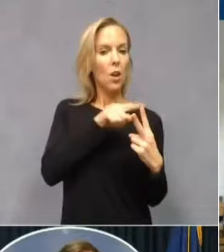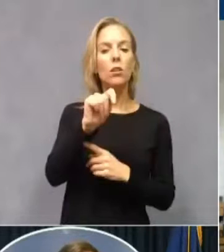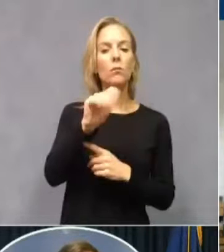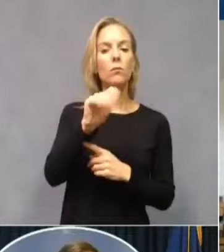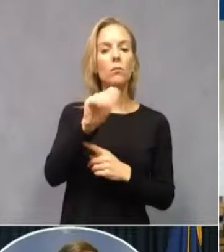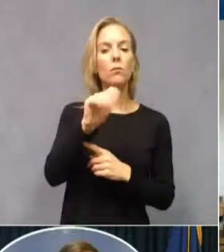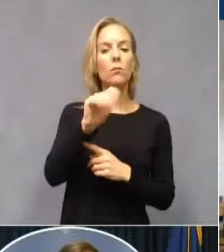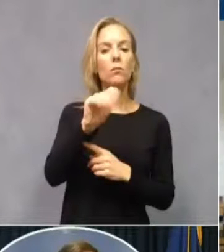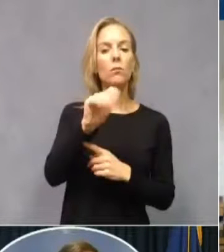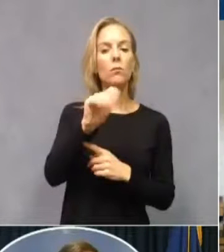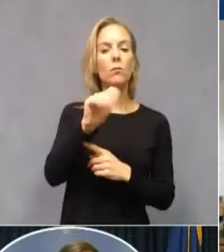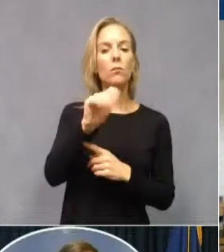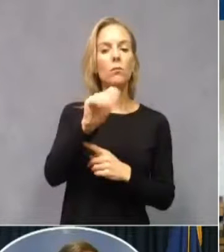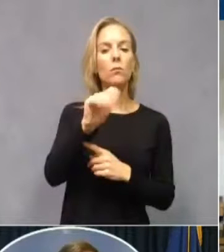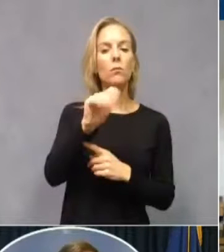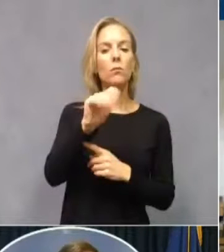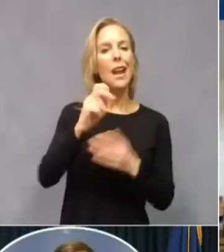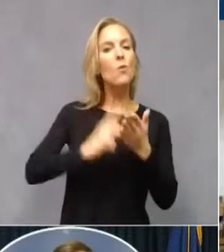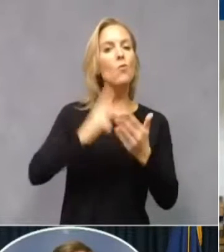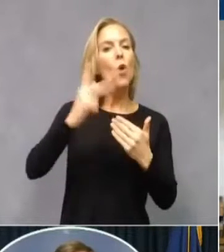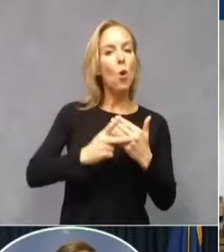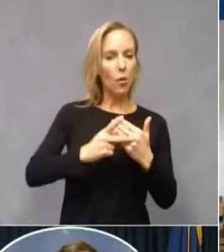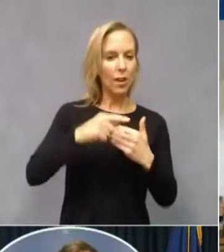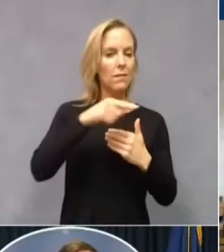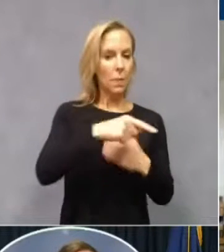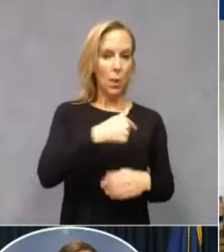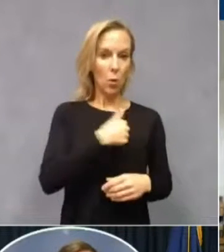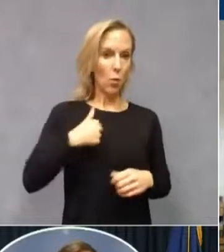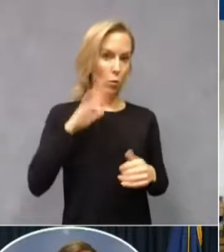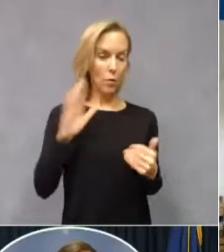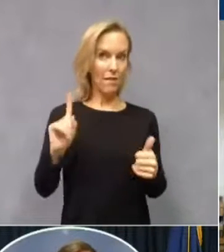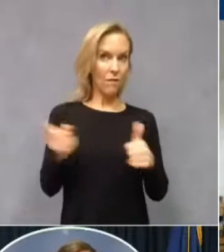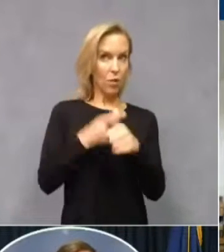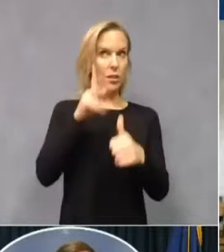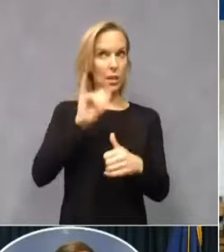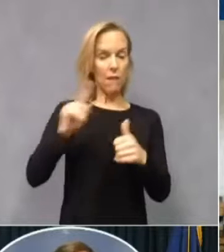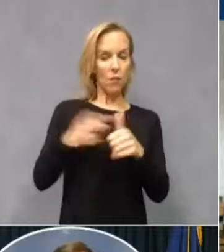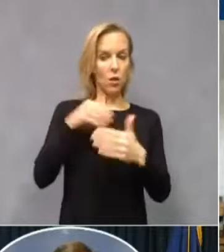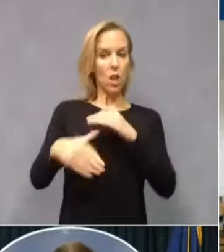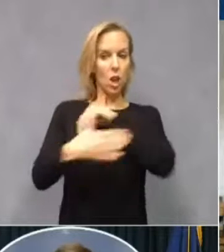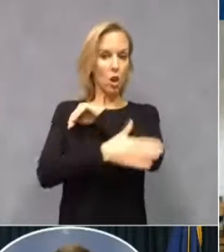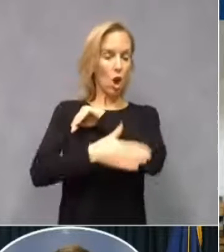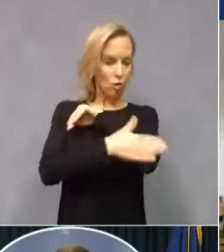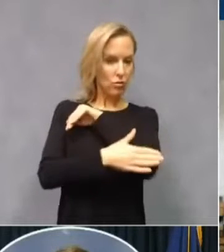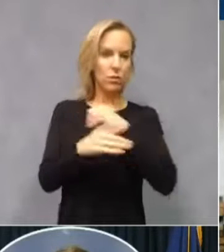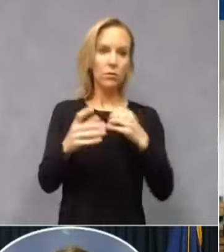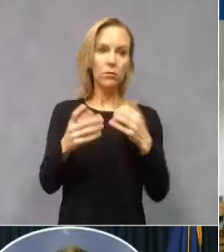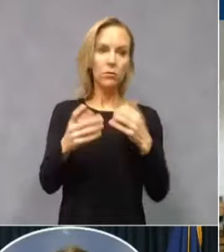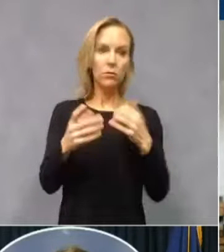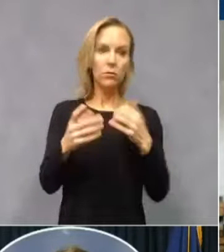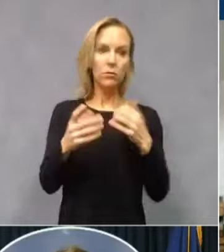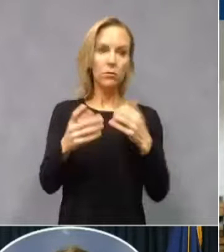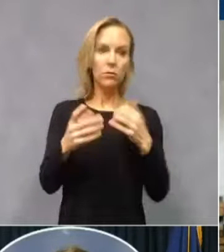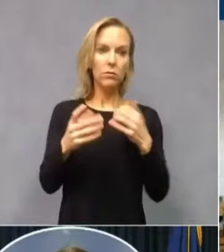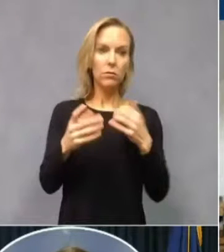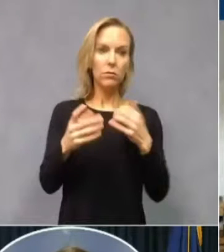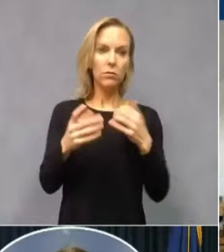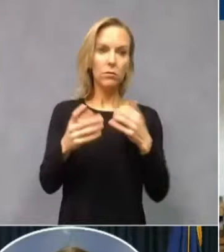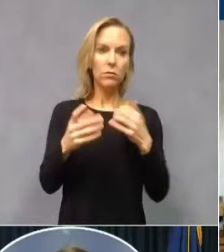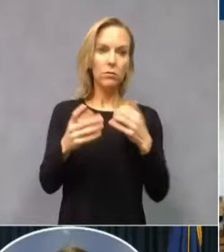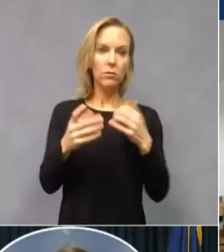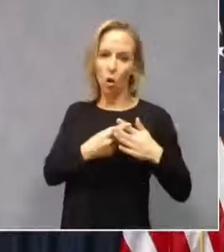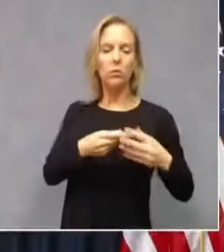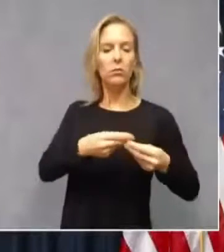have activated. We believe will be one of the first in the country. We hope that that starts as early as Monday. Both companies have